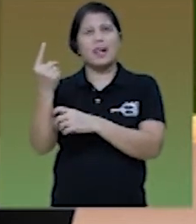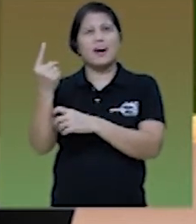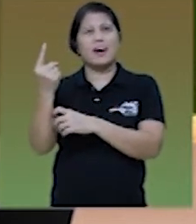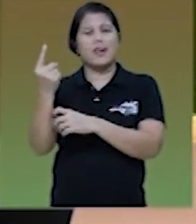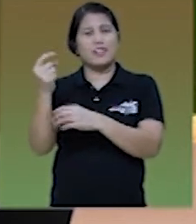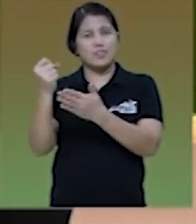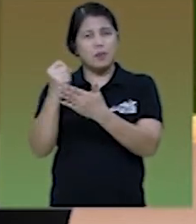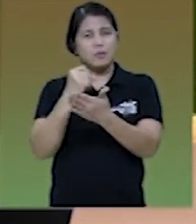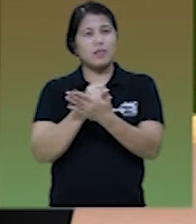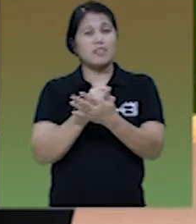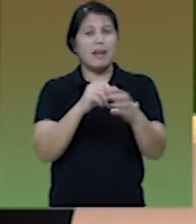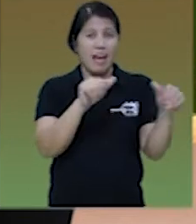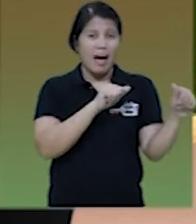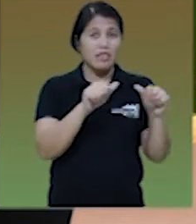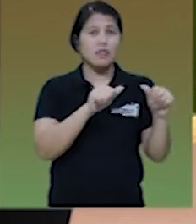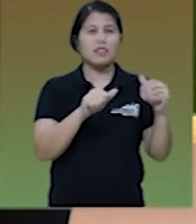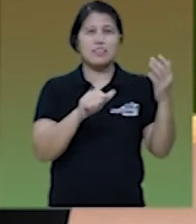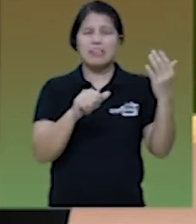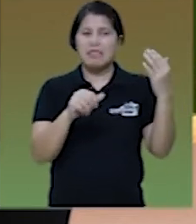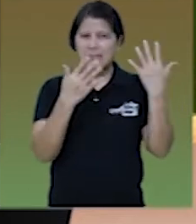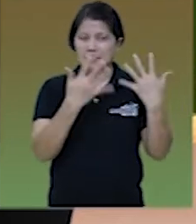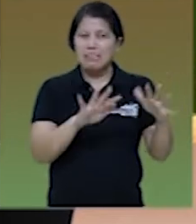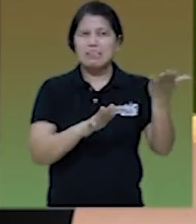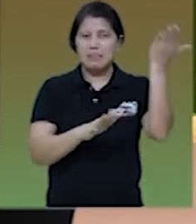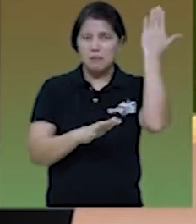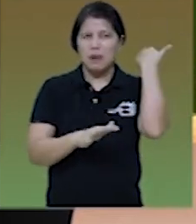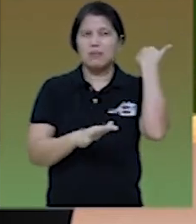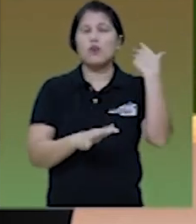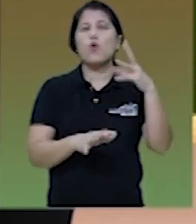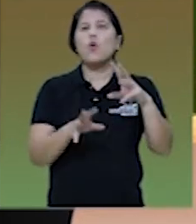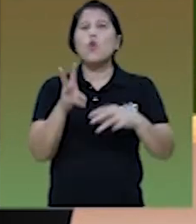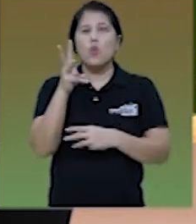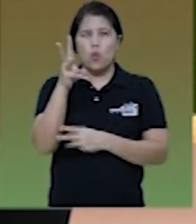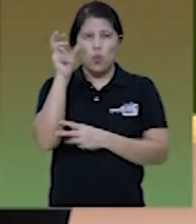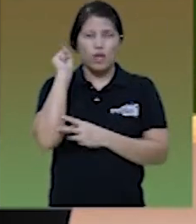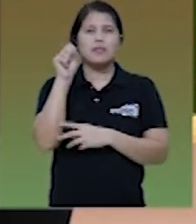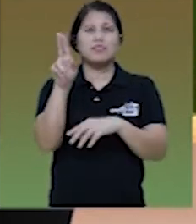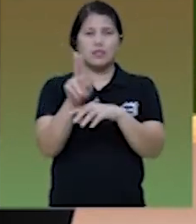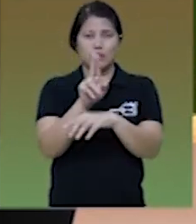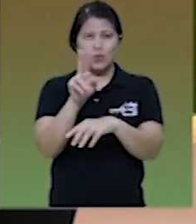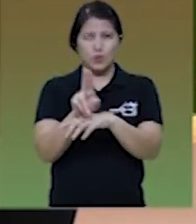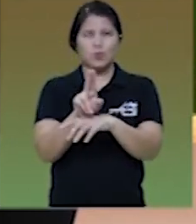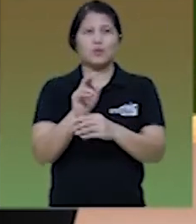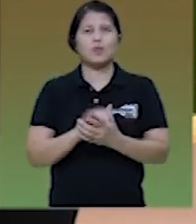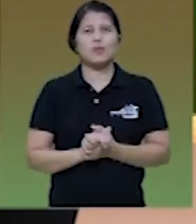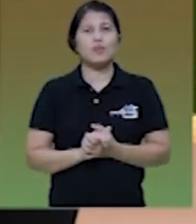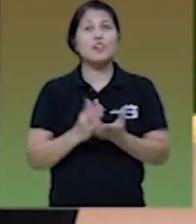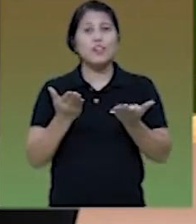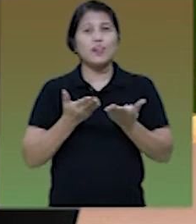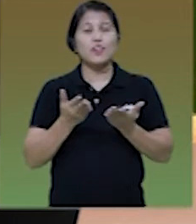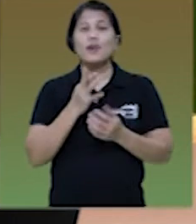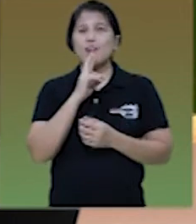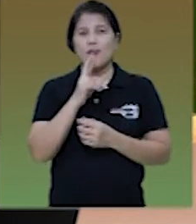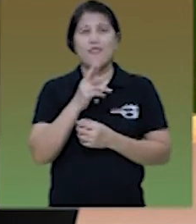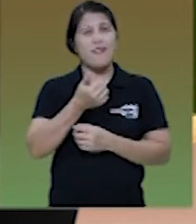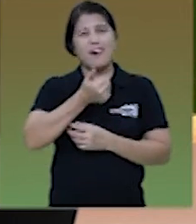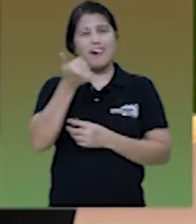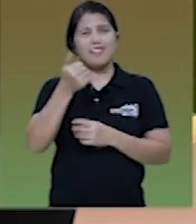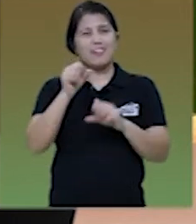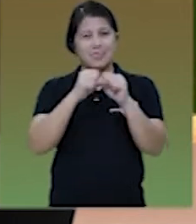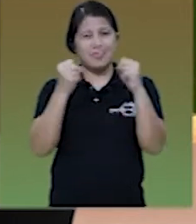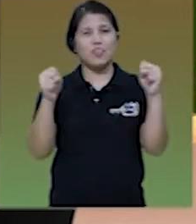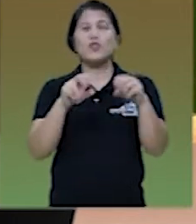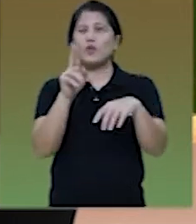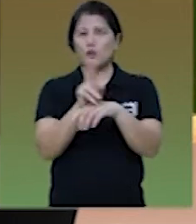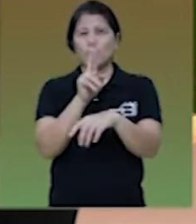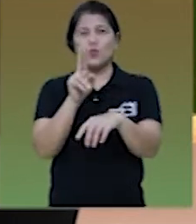an action done in the past, was is used. Here are other sentences